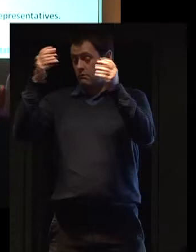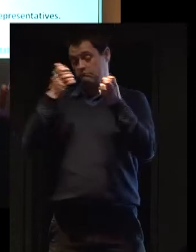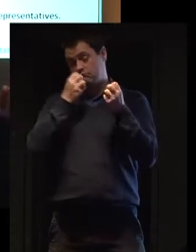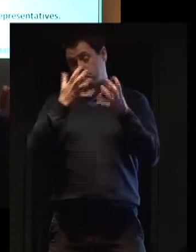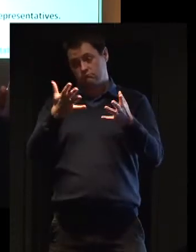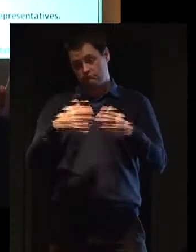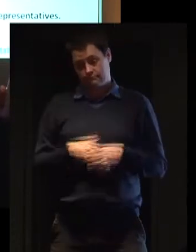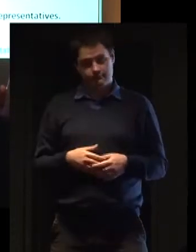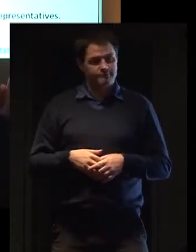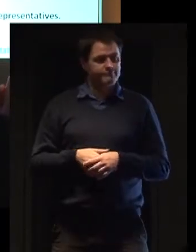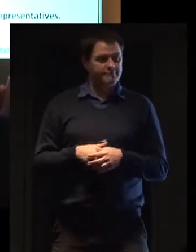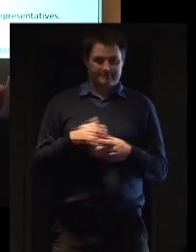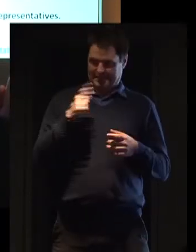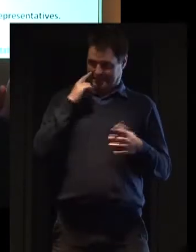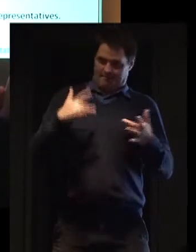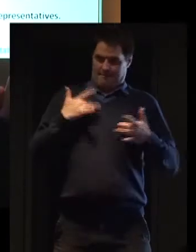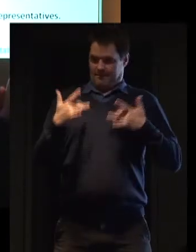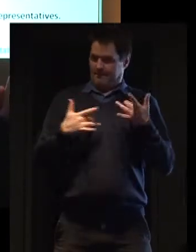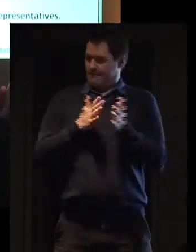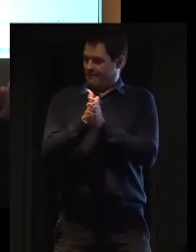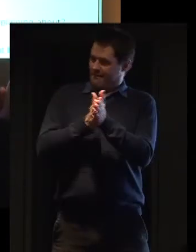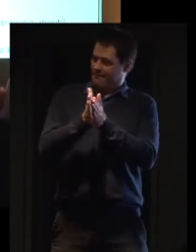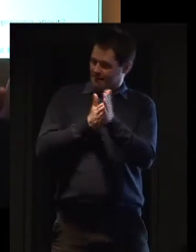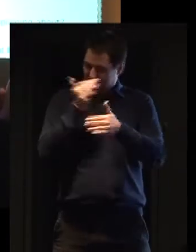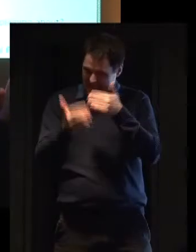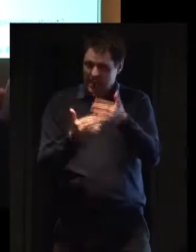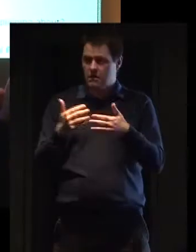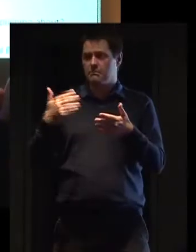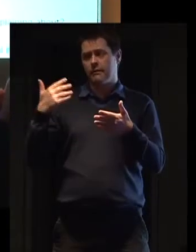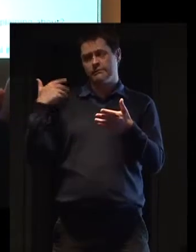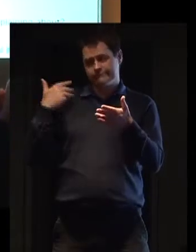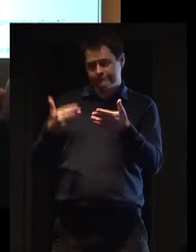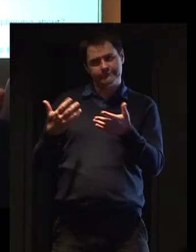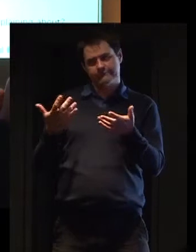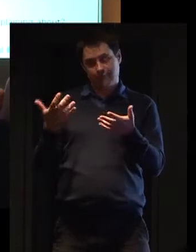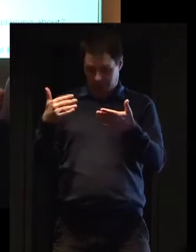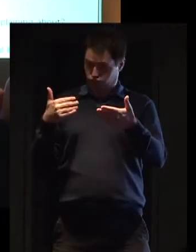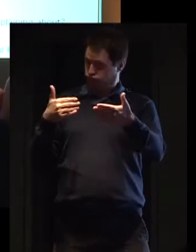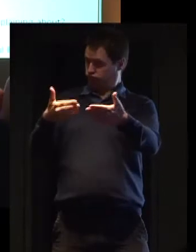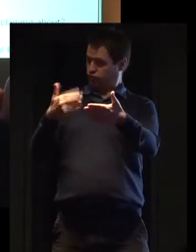has been very exciting to see happen. But that's not always been the case.